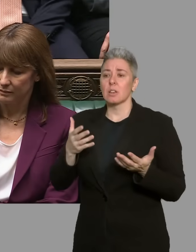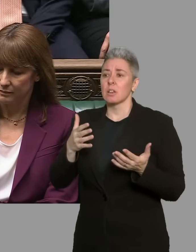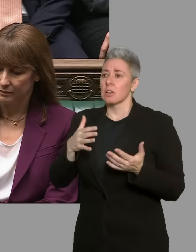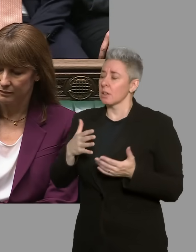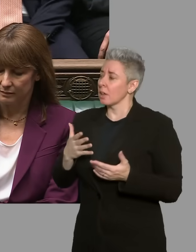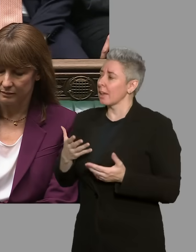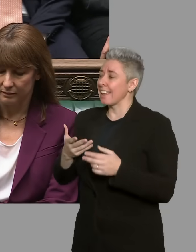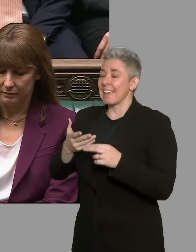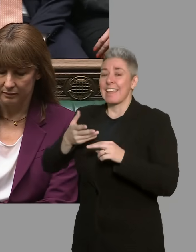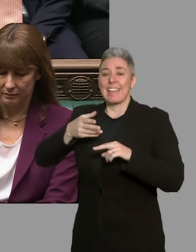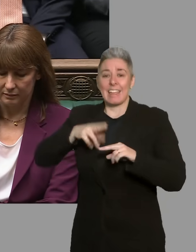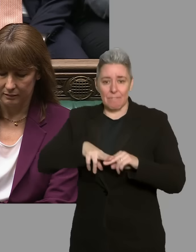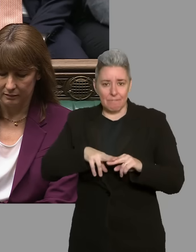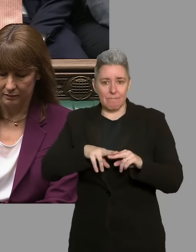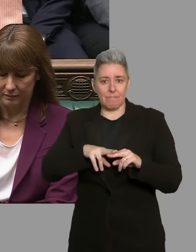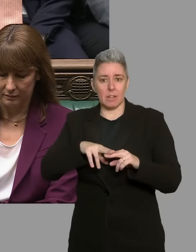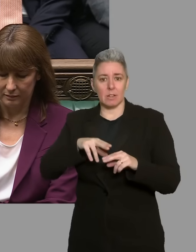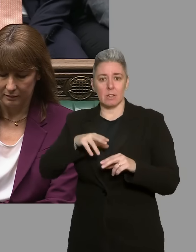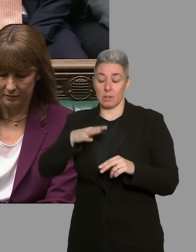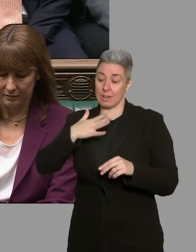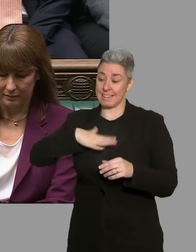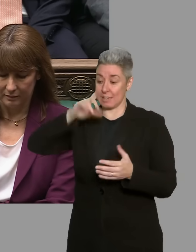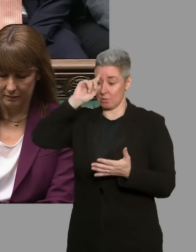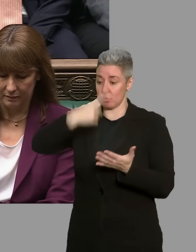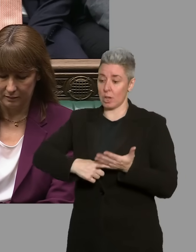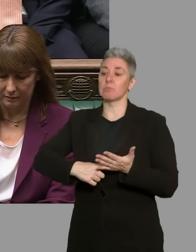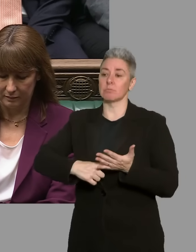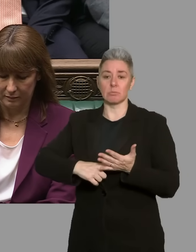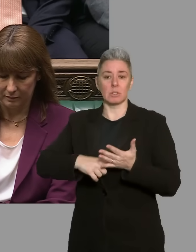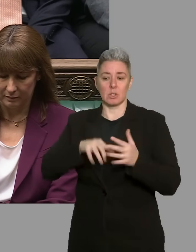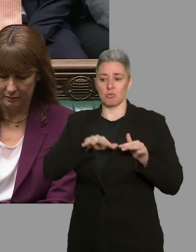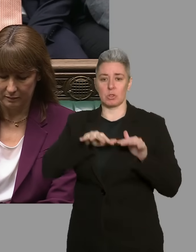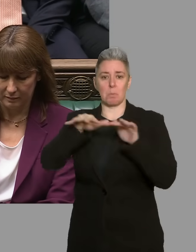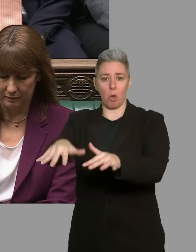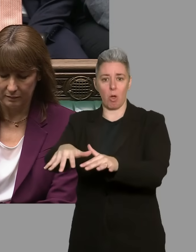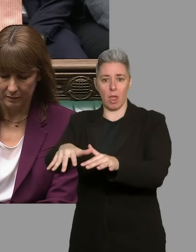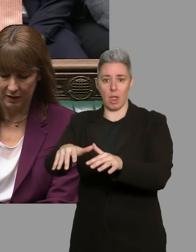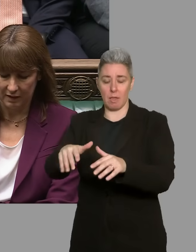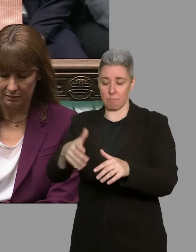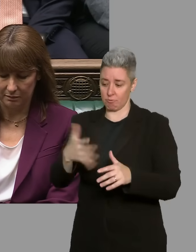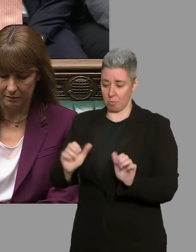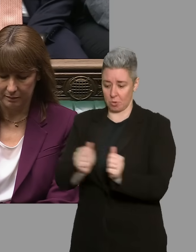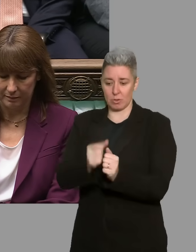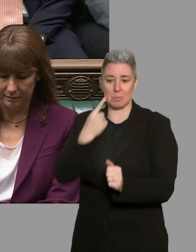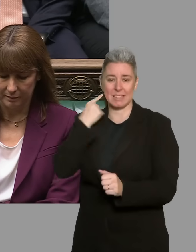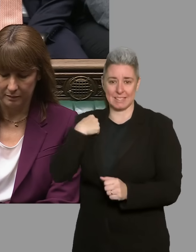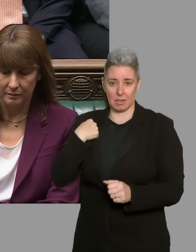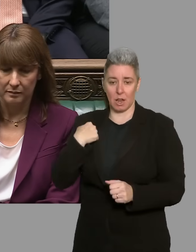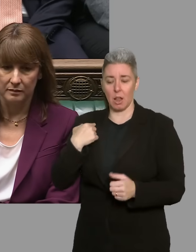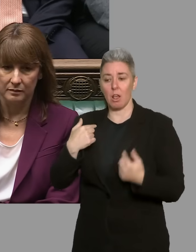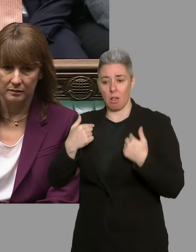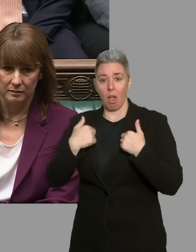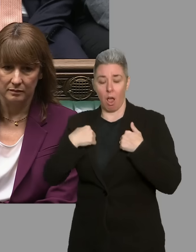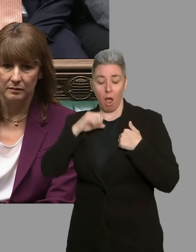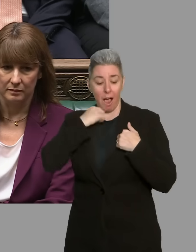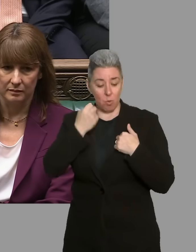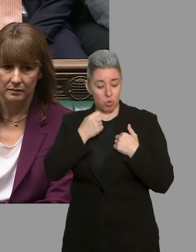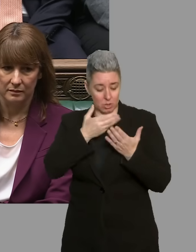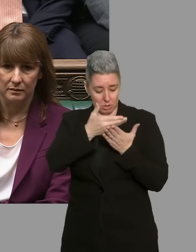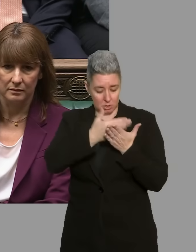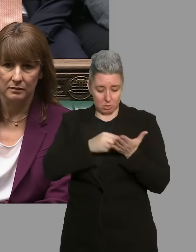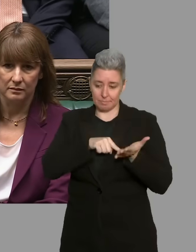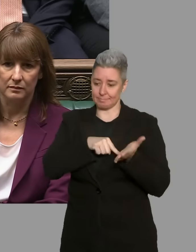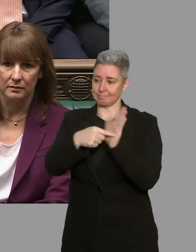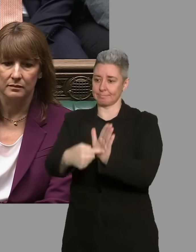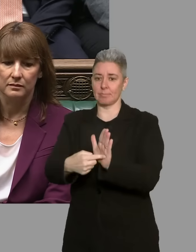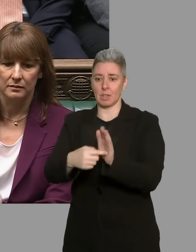deploy under the agreement that was signed yesterday, then I would put that matter to this House for a debate beforehand and